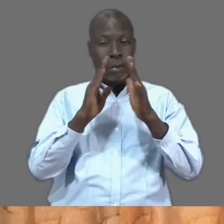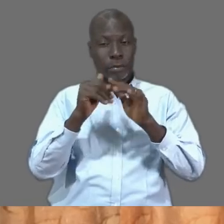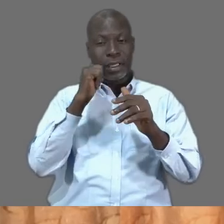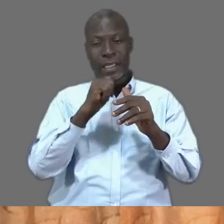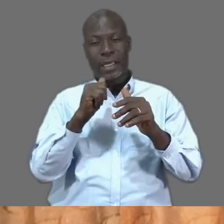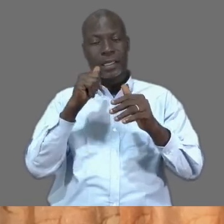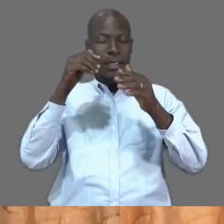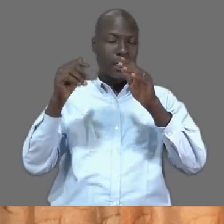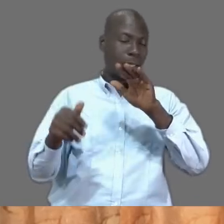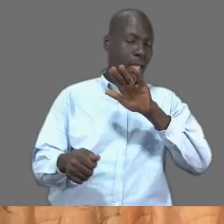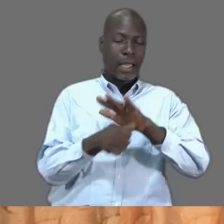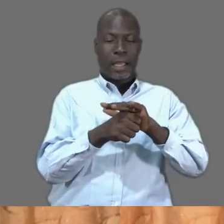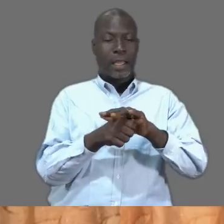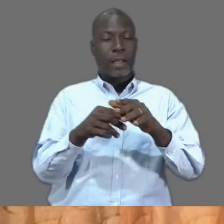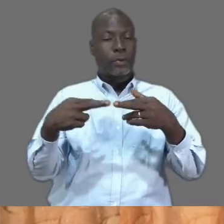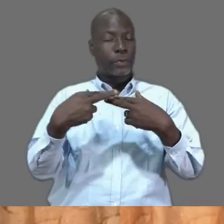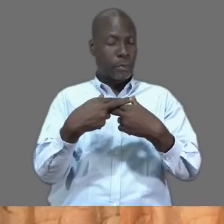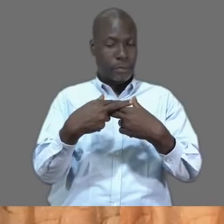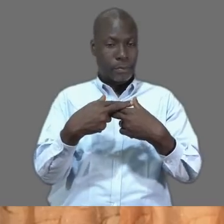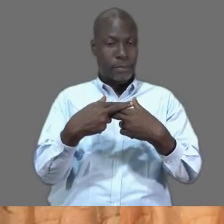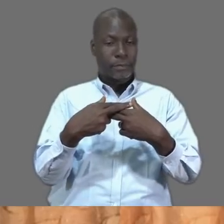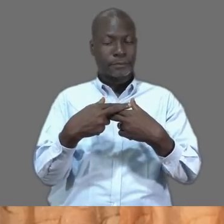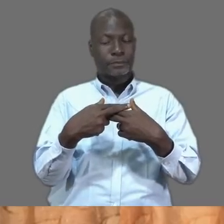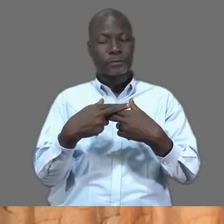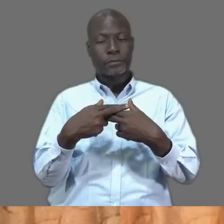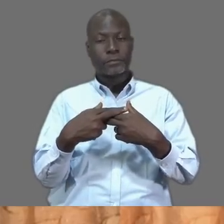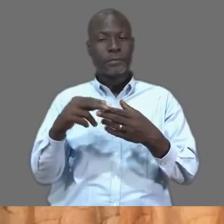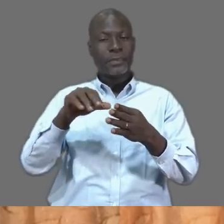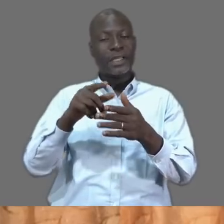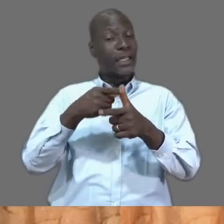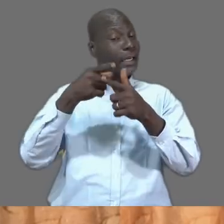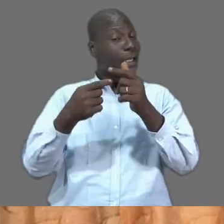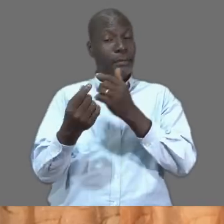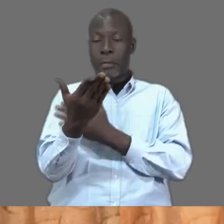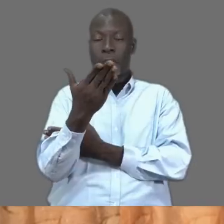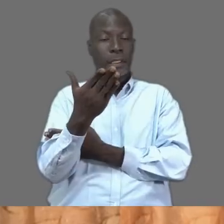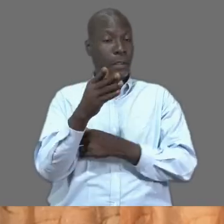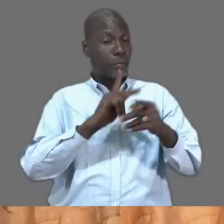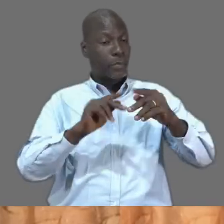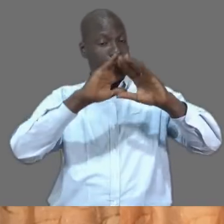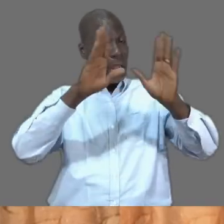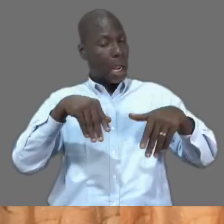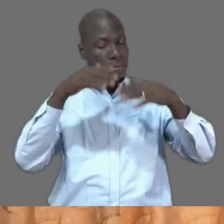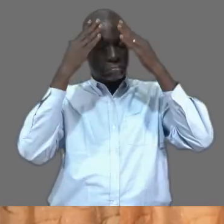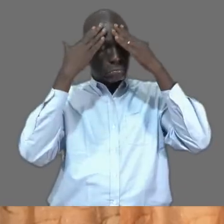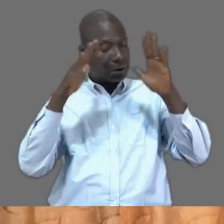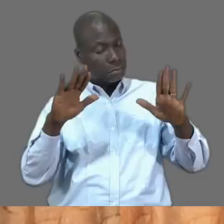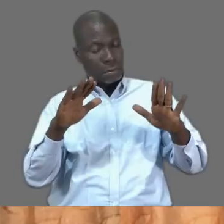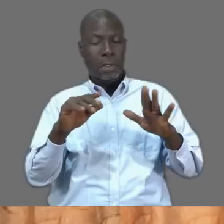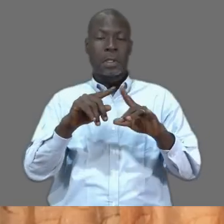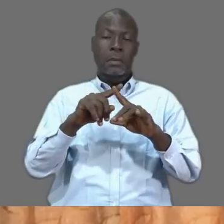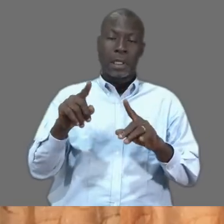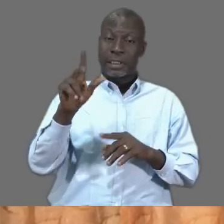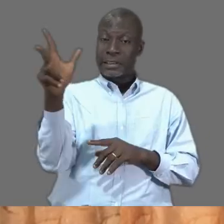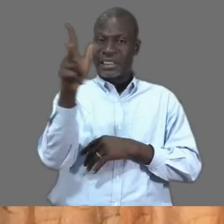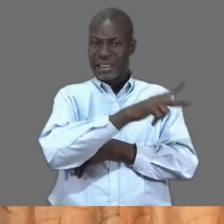ema ababa wa no e de abrantia na kwesha ne dem ade a chinya if you offer the omunim hwe edi